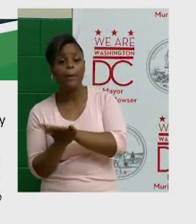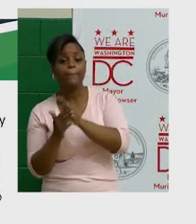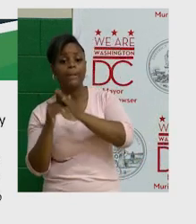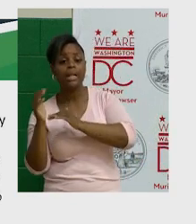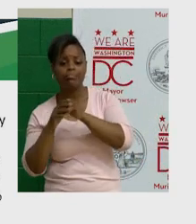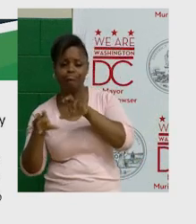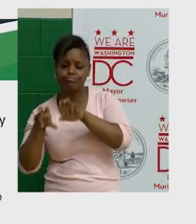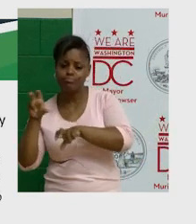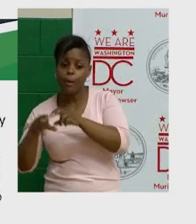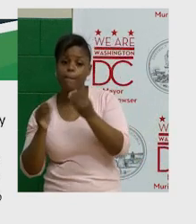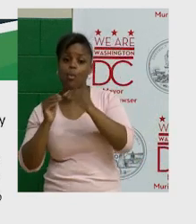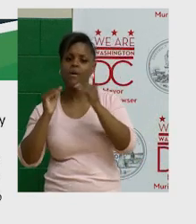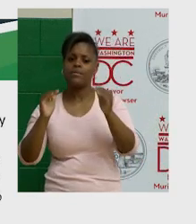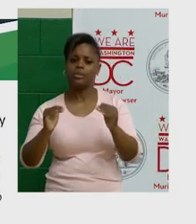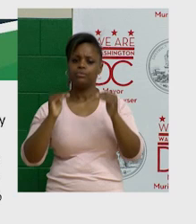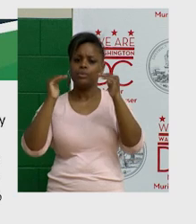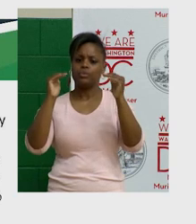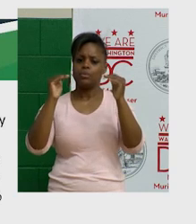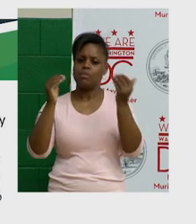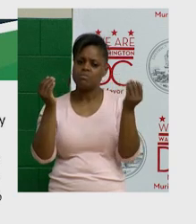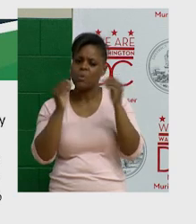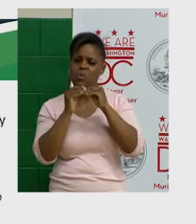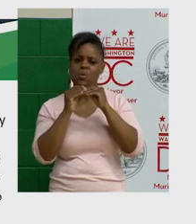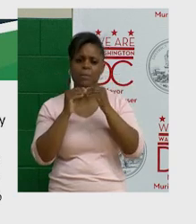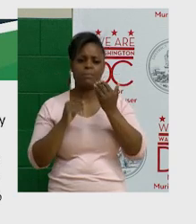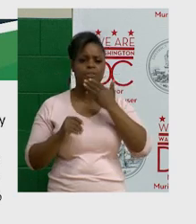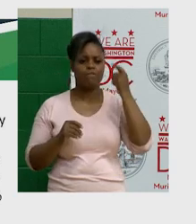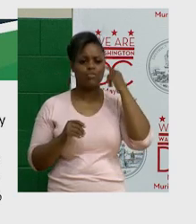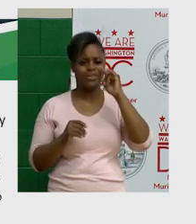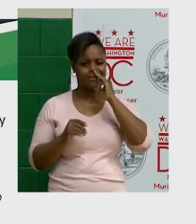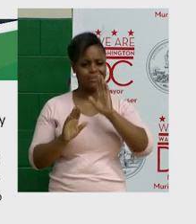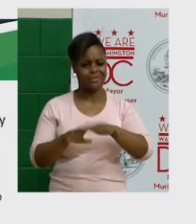and better for our kids. And importantly, we added